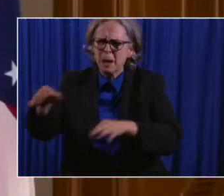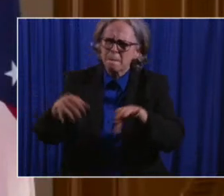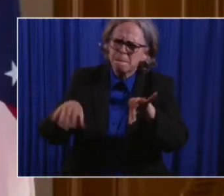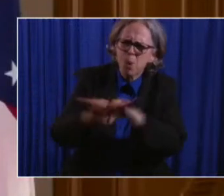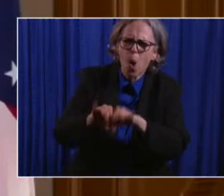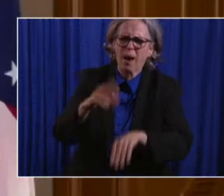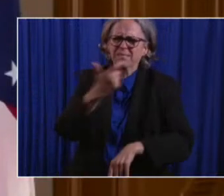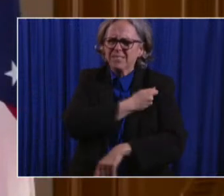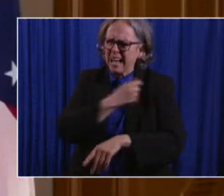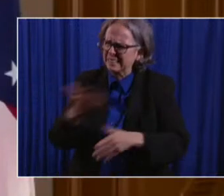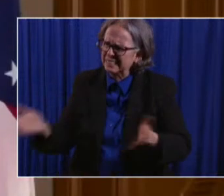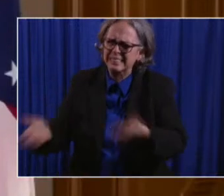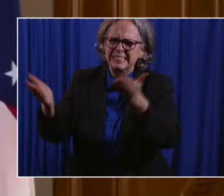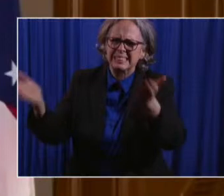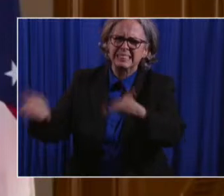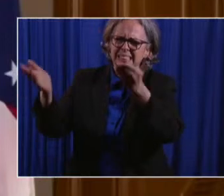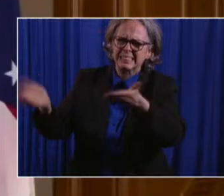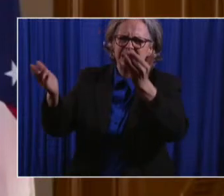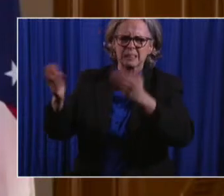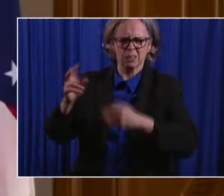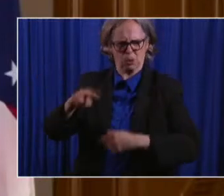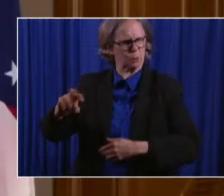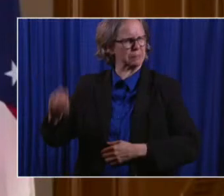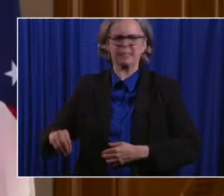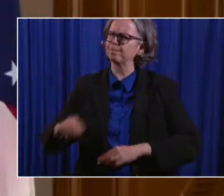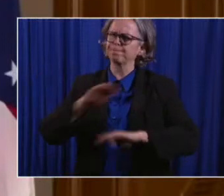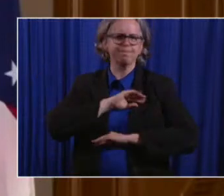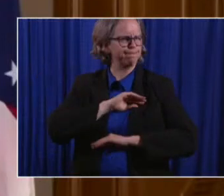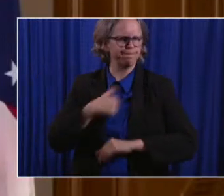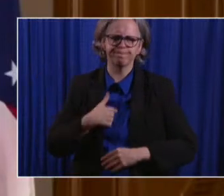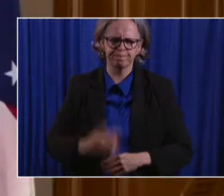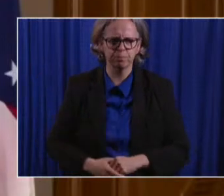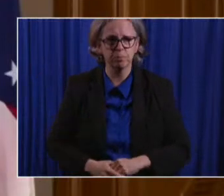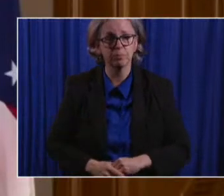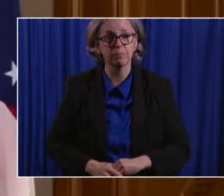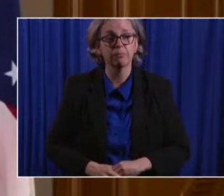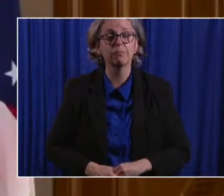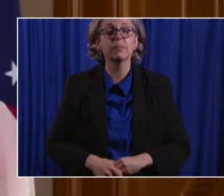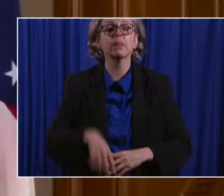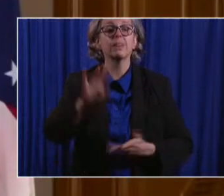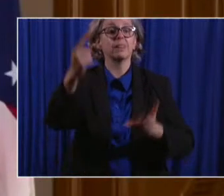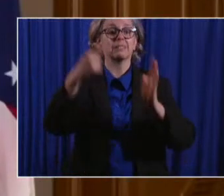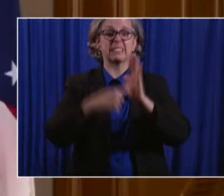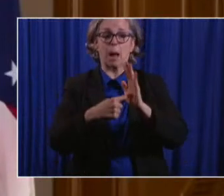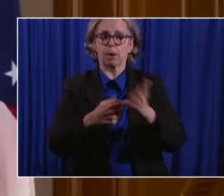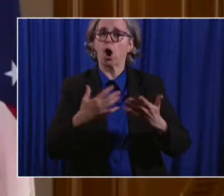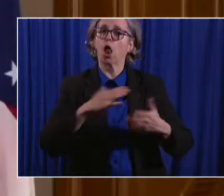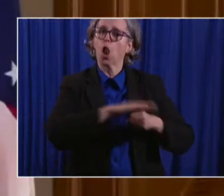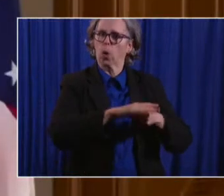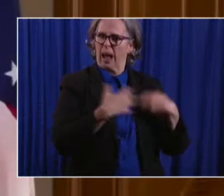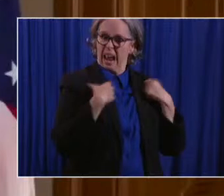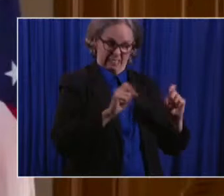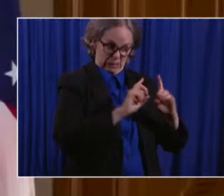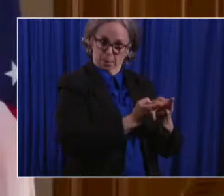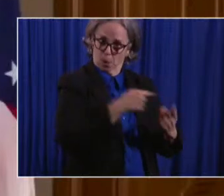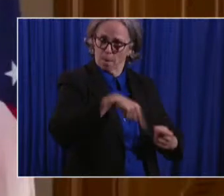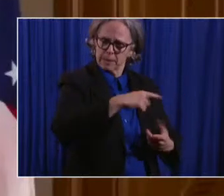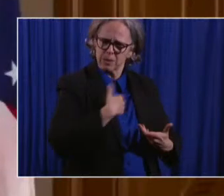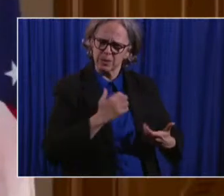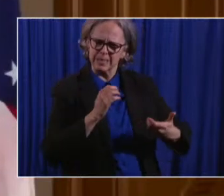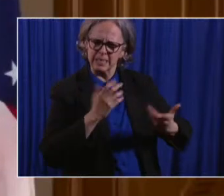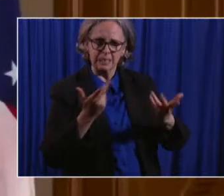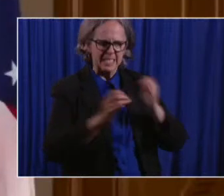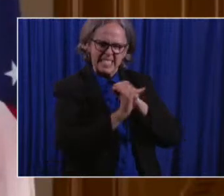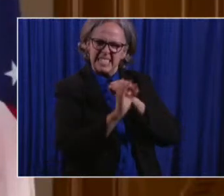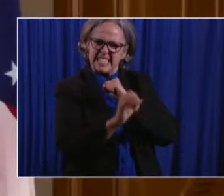vaccinations. Next, working with local health departments, community providers, faith-based efforts to help get the word out about vaccination